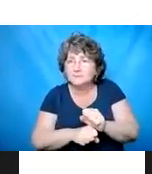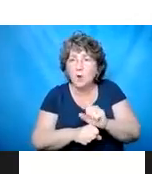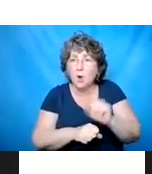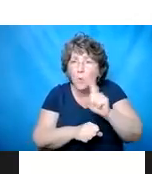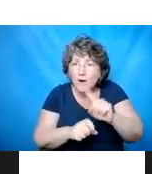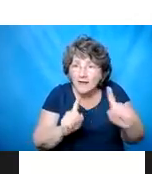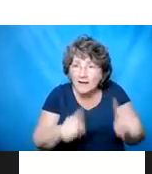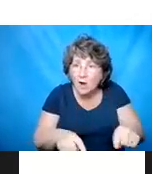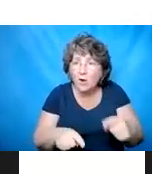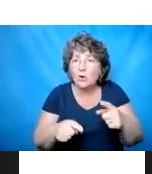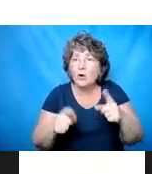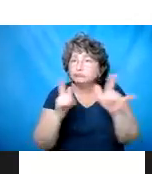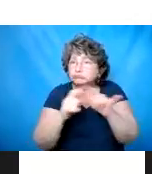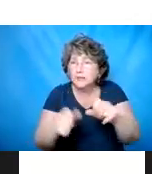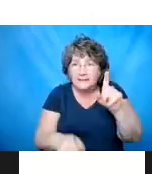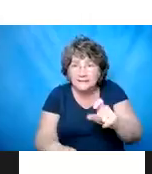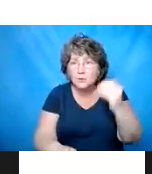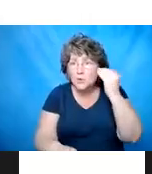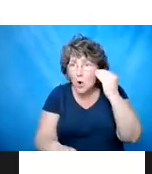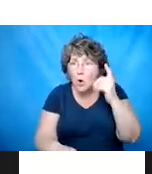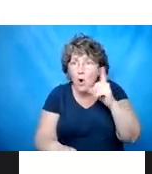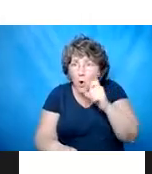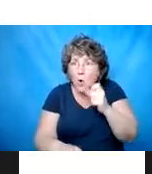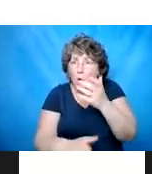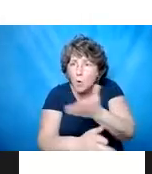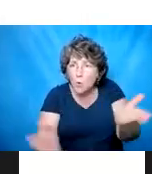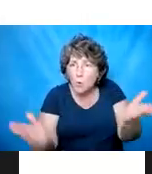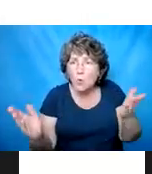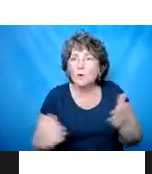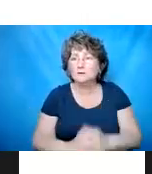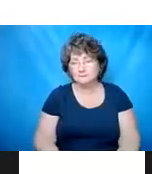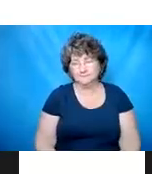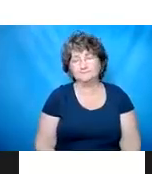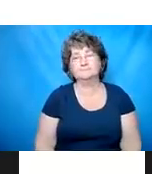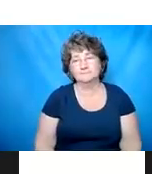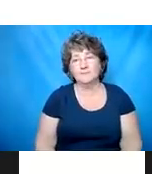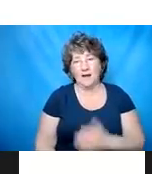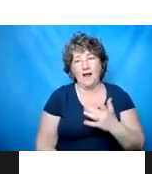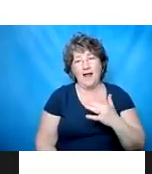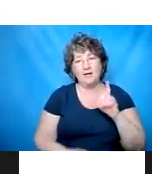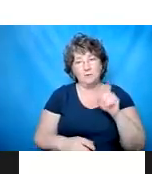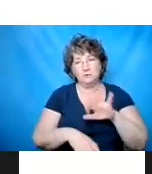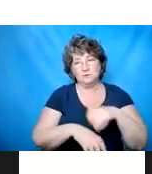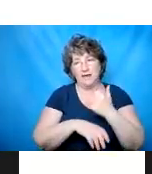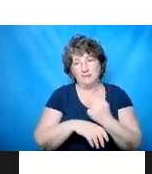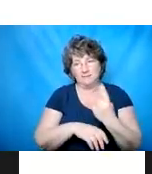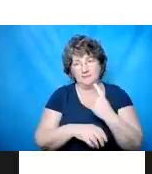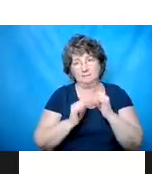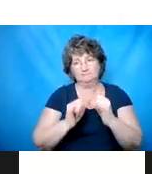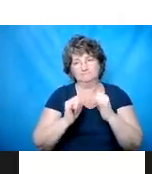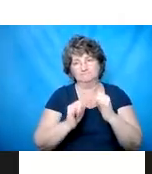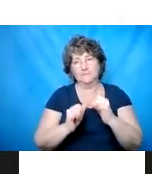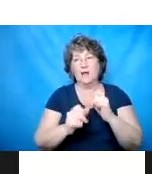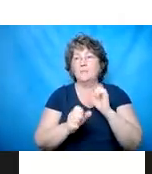The regional center's coordinator have something in common with the people they serve? Are the people you are helping know how to